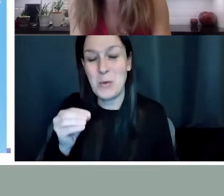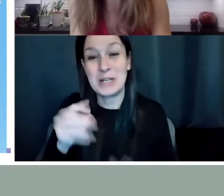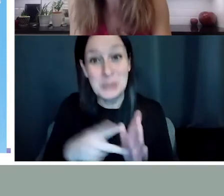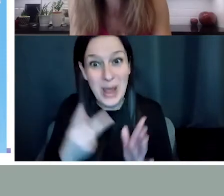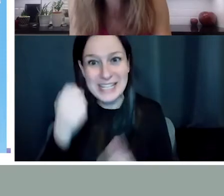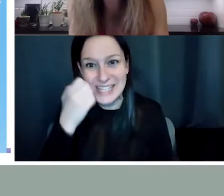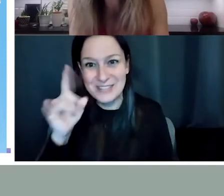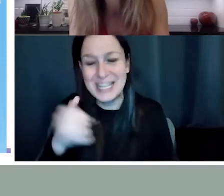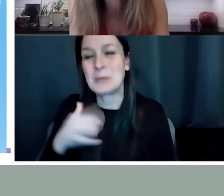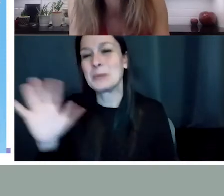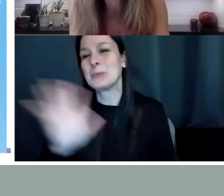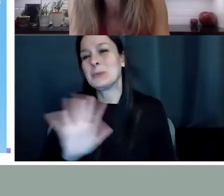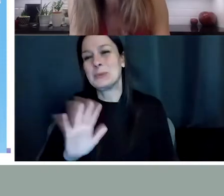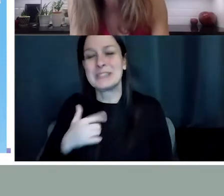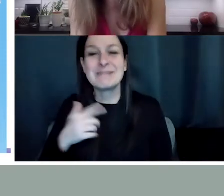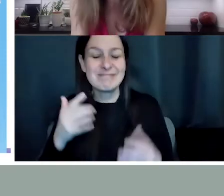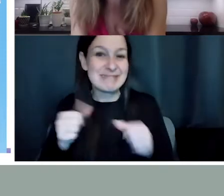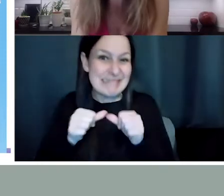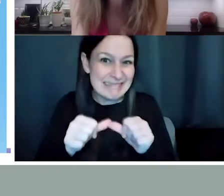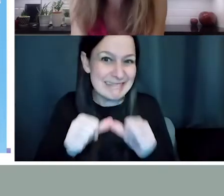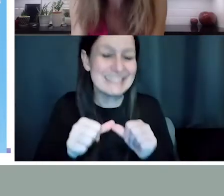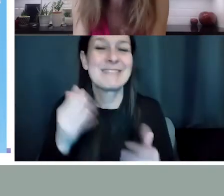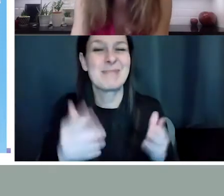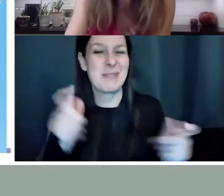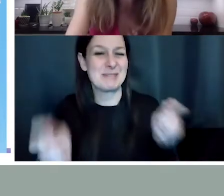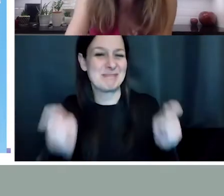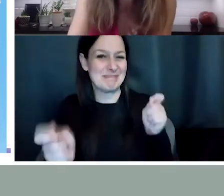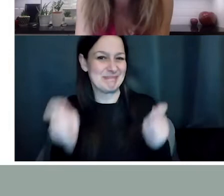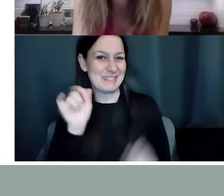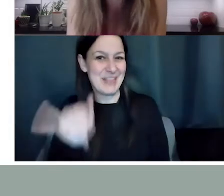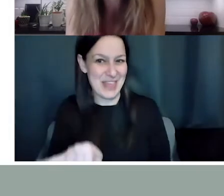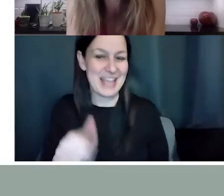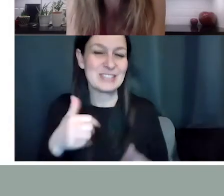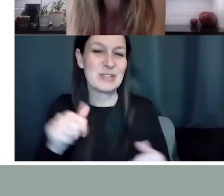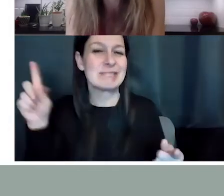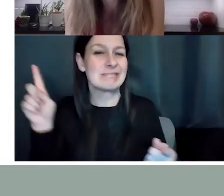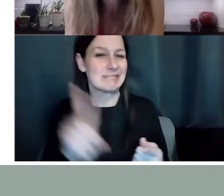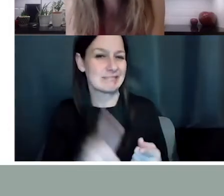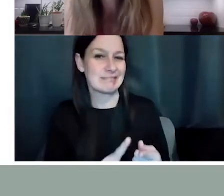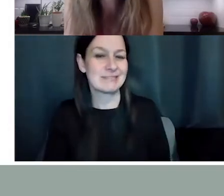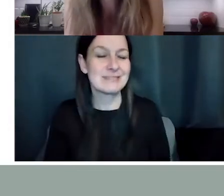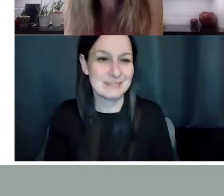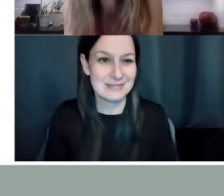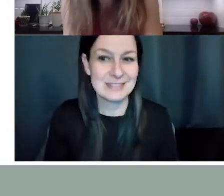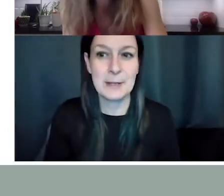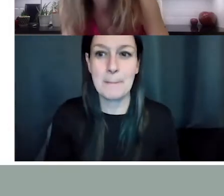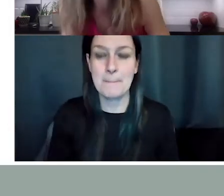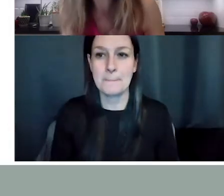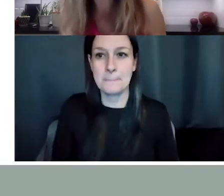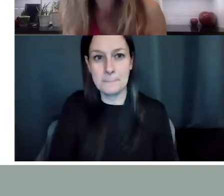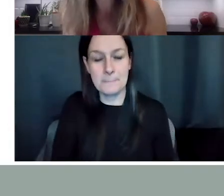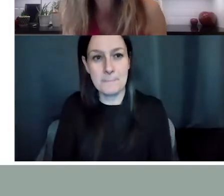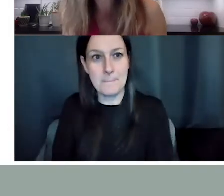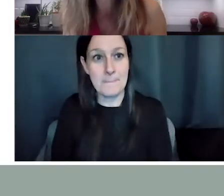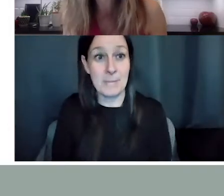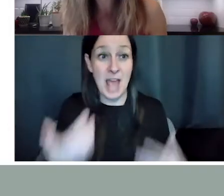day in an ongoing manner, we might want to kind of take a look at that and start to adjust it. So I'm not going to, I already talked about